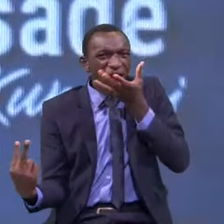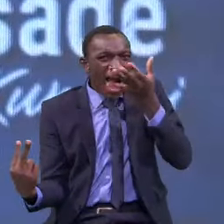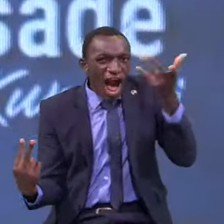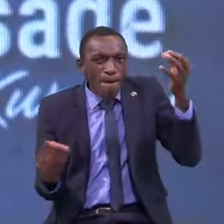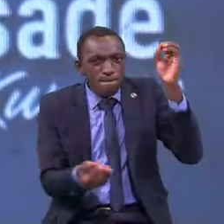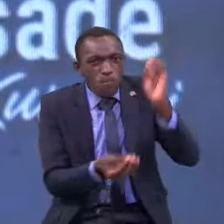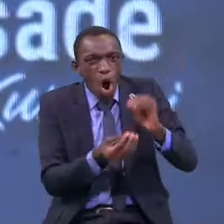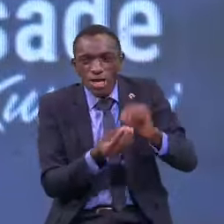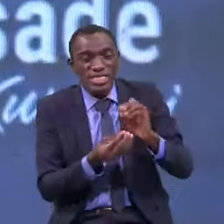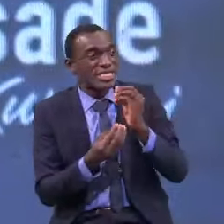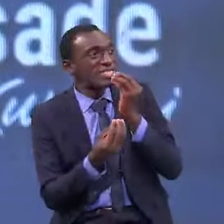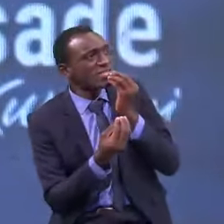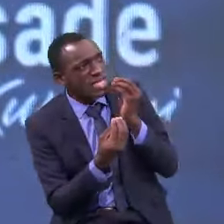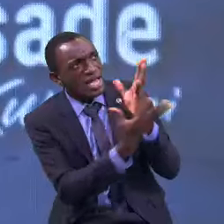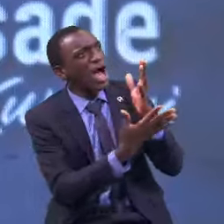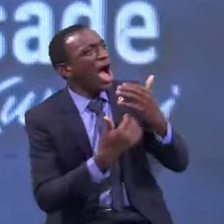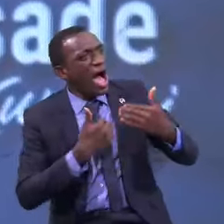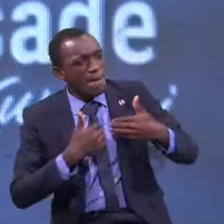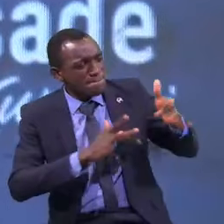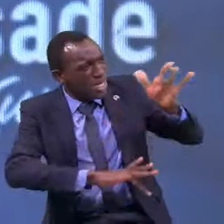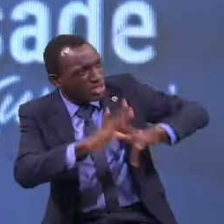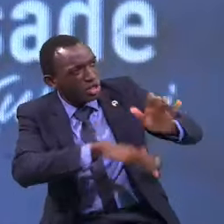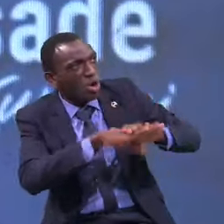O Lord, thou son of David.